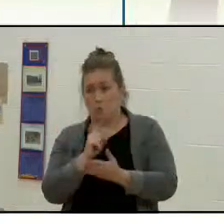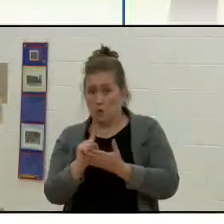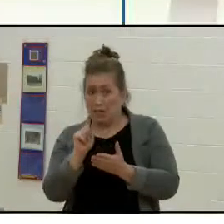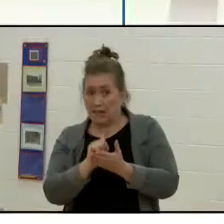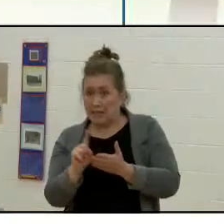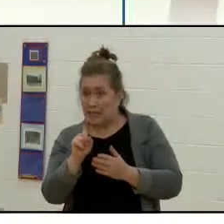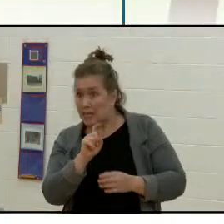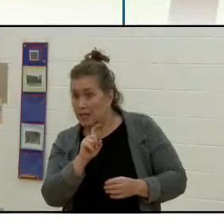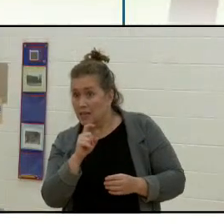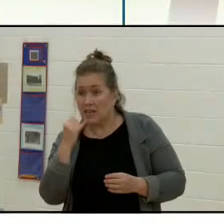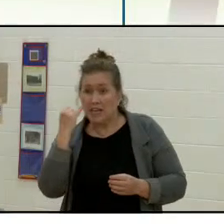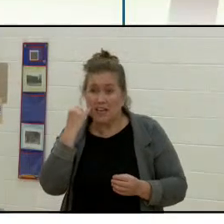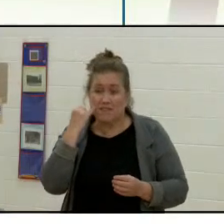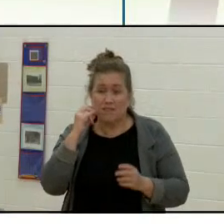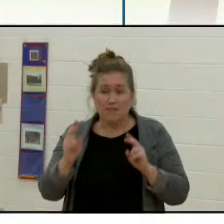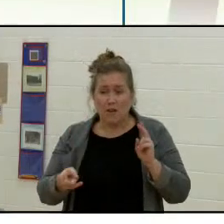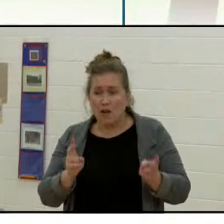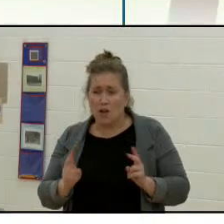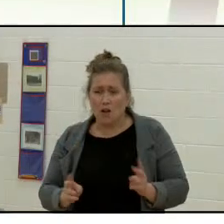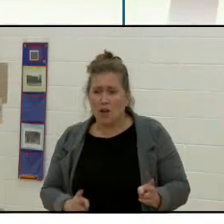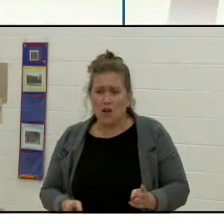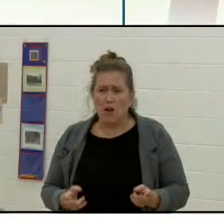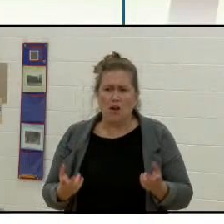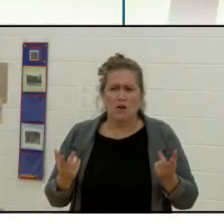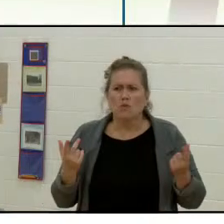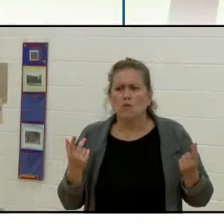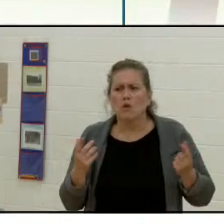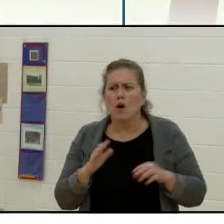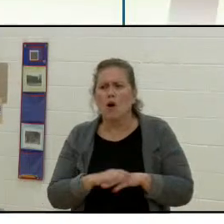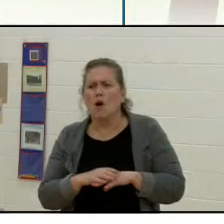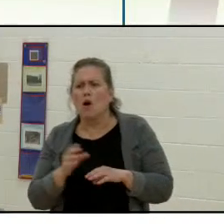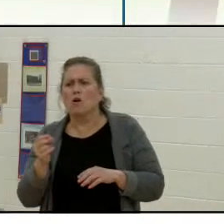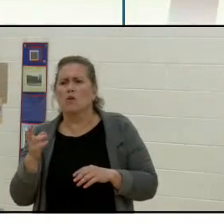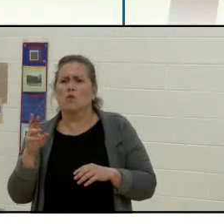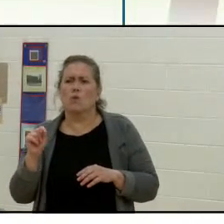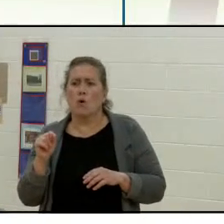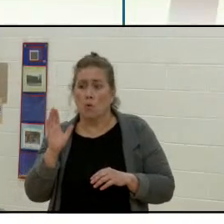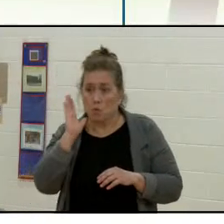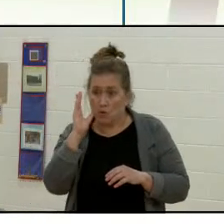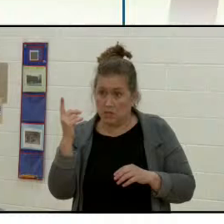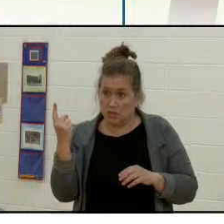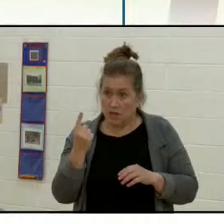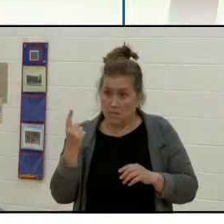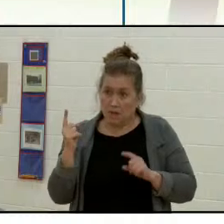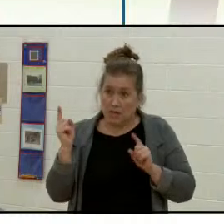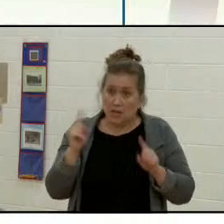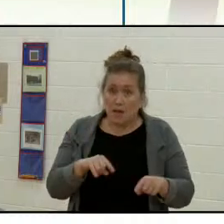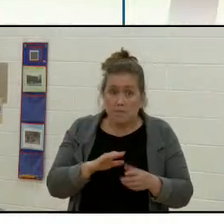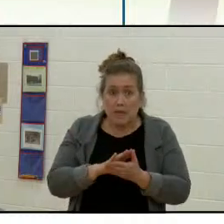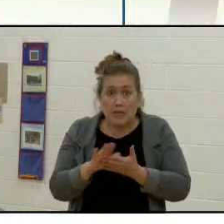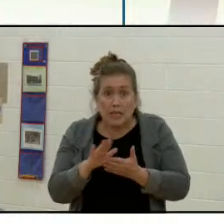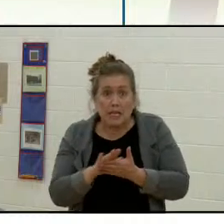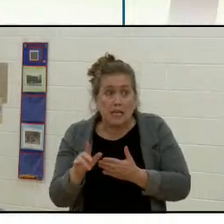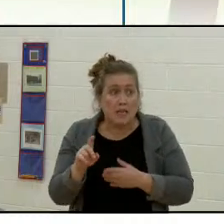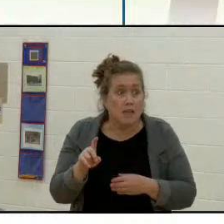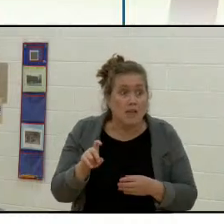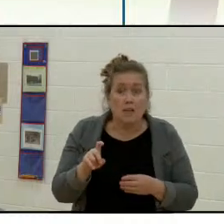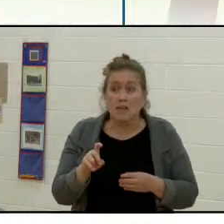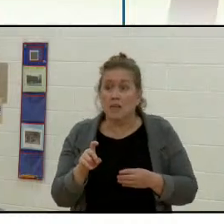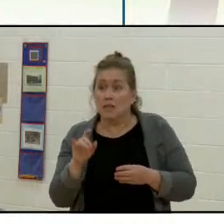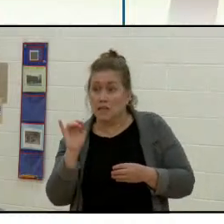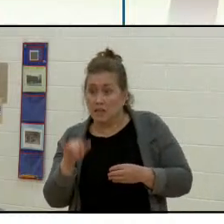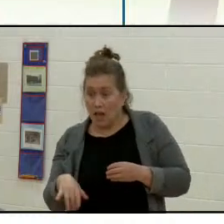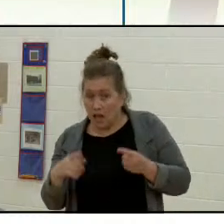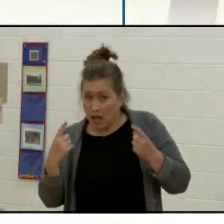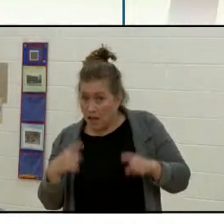go in on the courts, is somebody coming up weekly to clean them? I mean, that's what's gonna have to do, it.